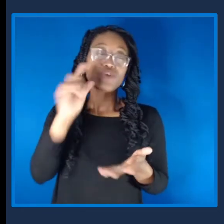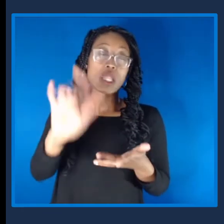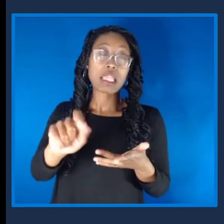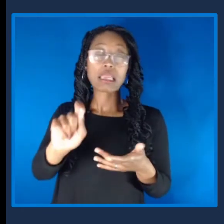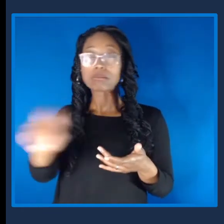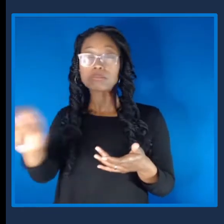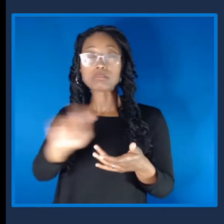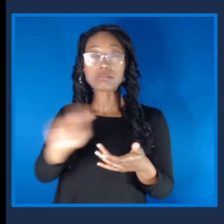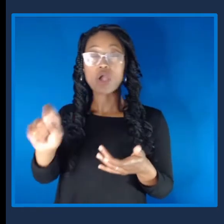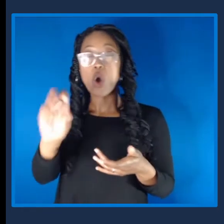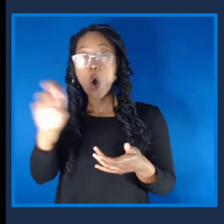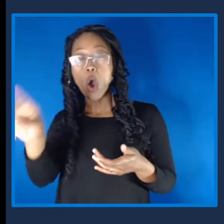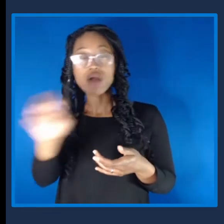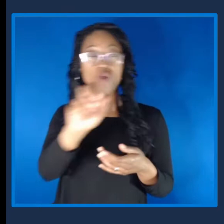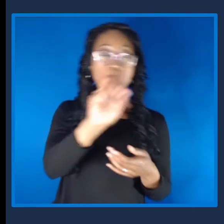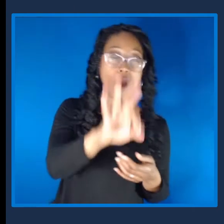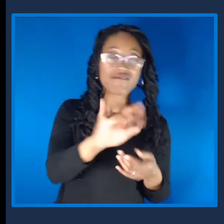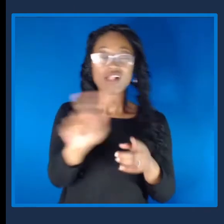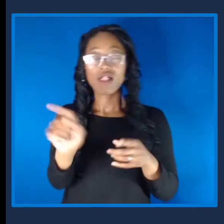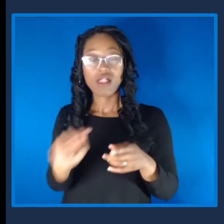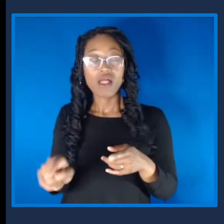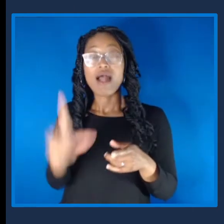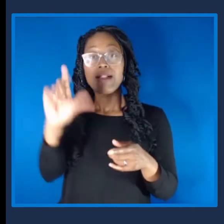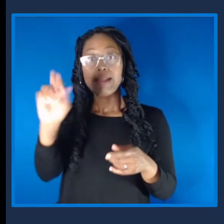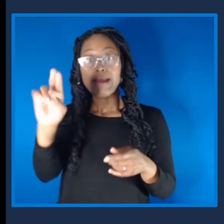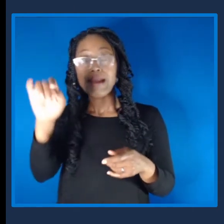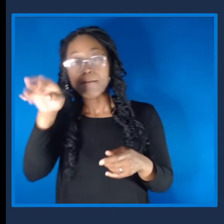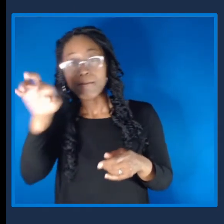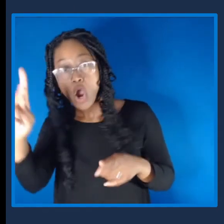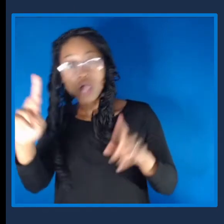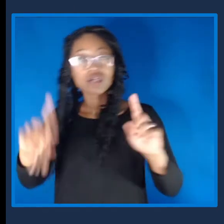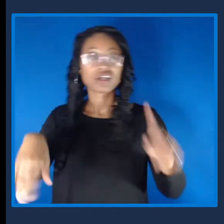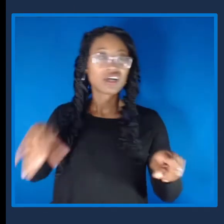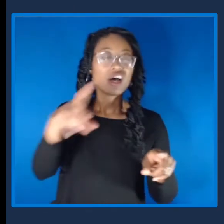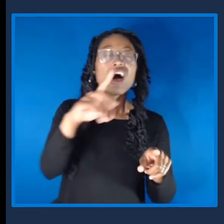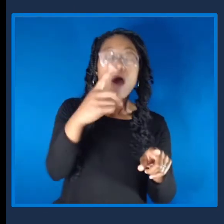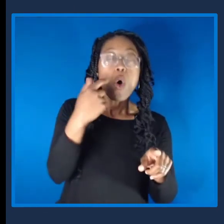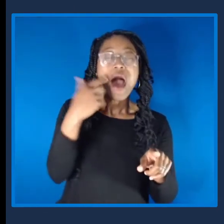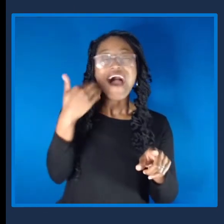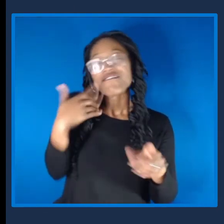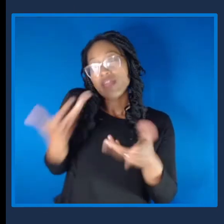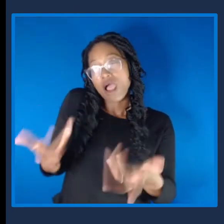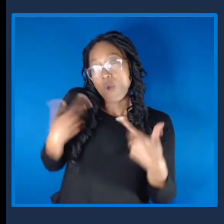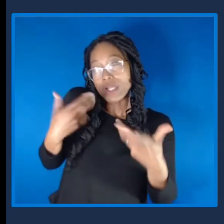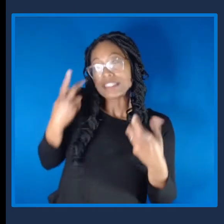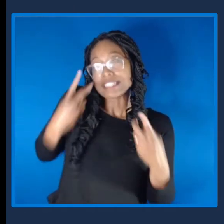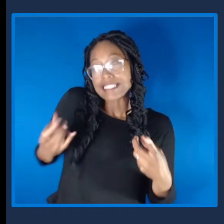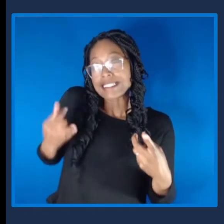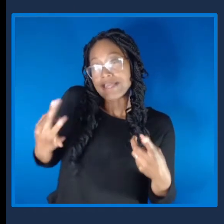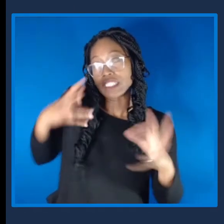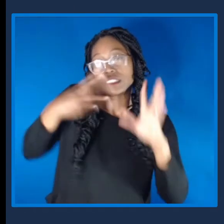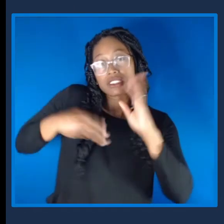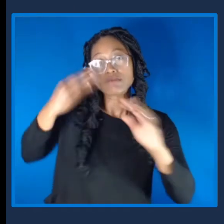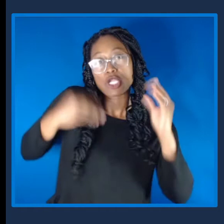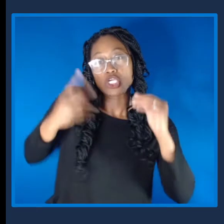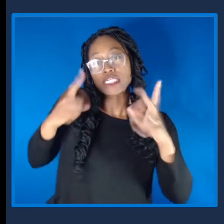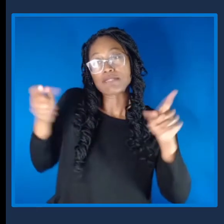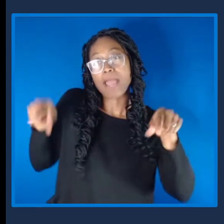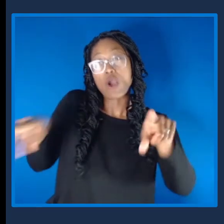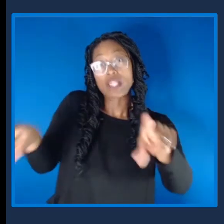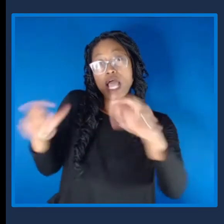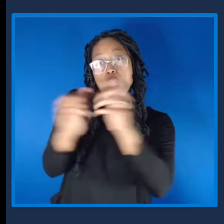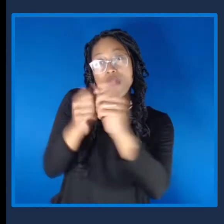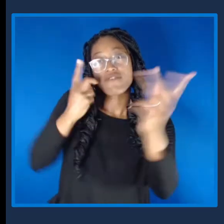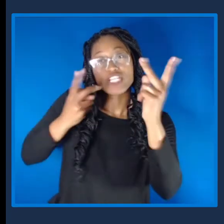look under the hood. I've got landmarks on here, so I can see how this experience parallels the